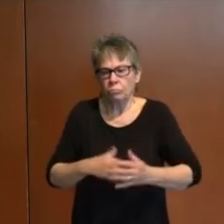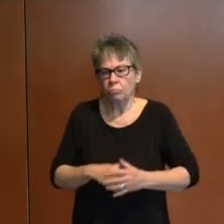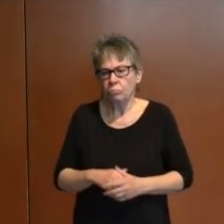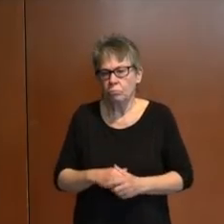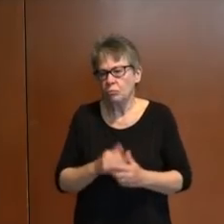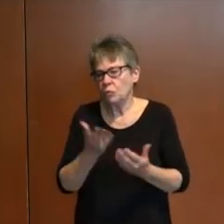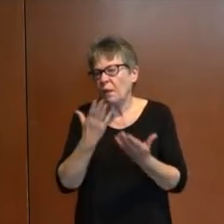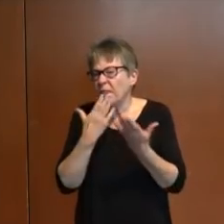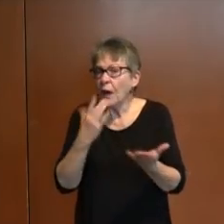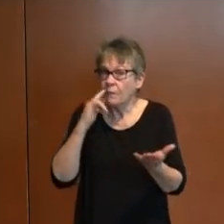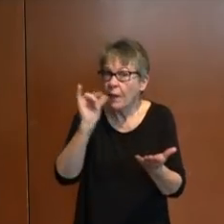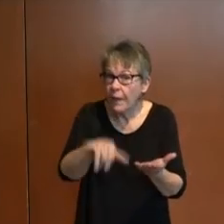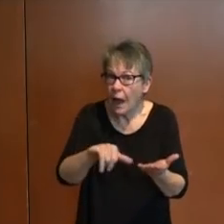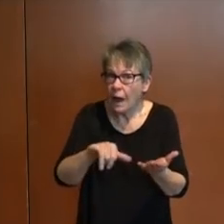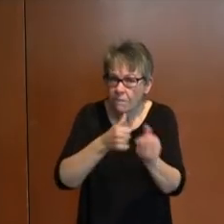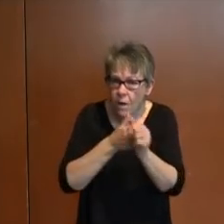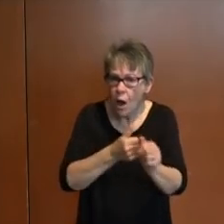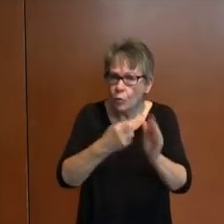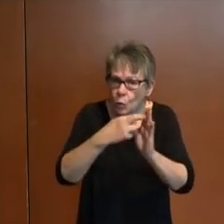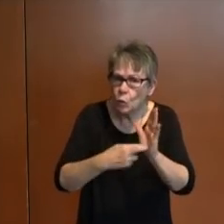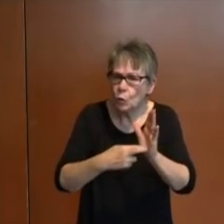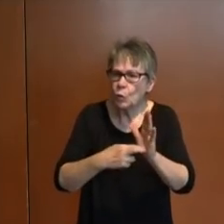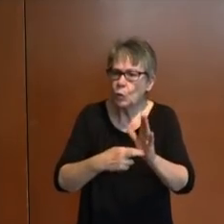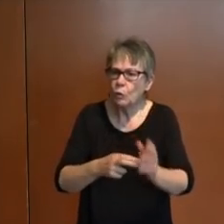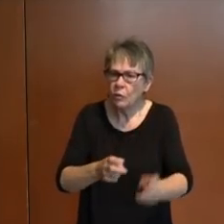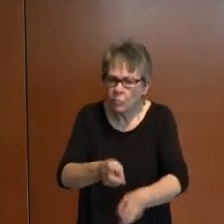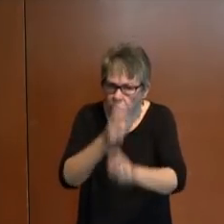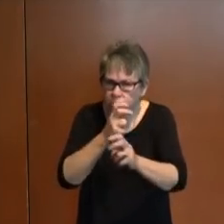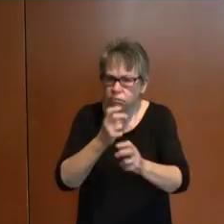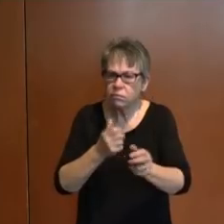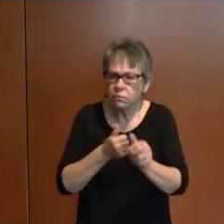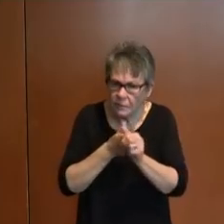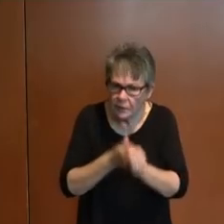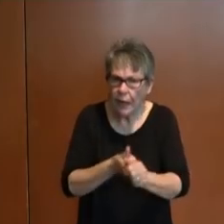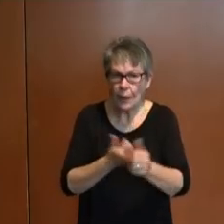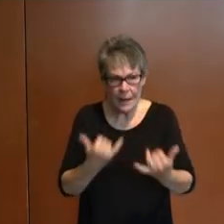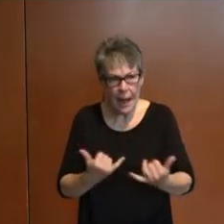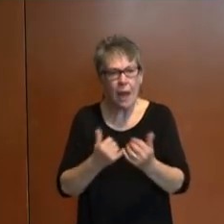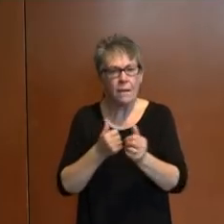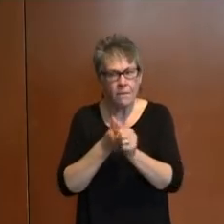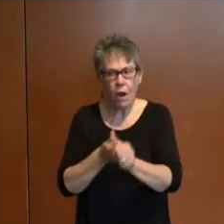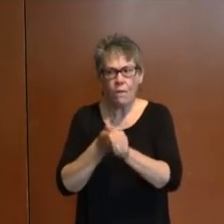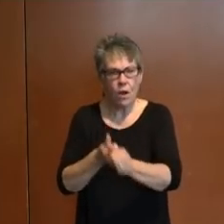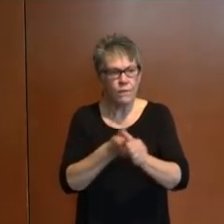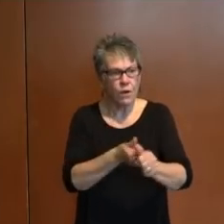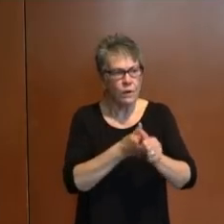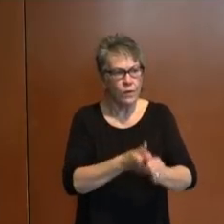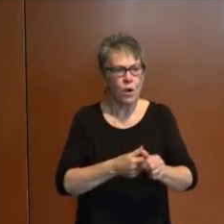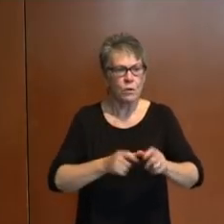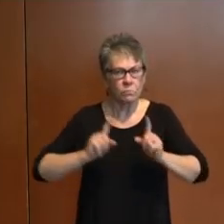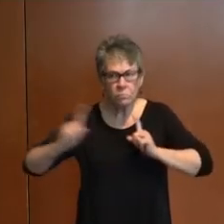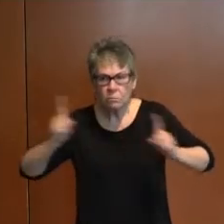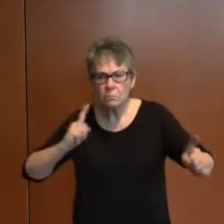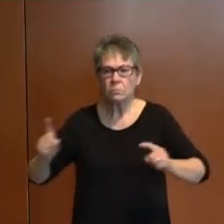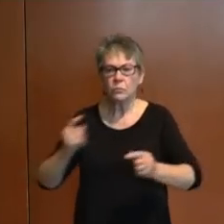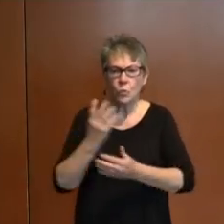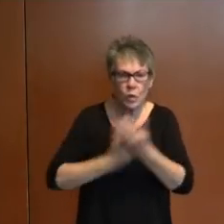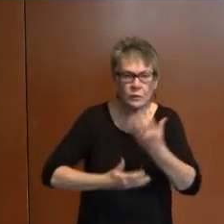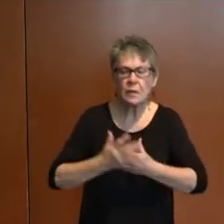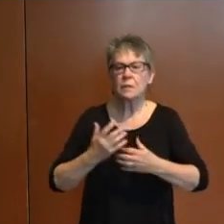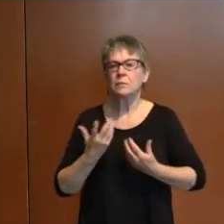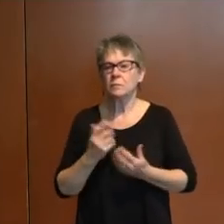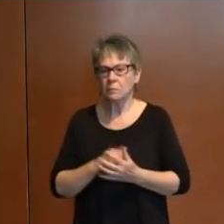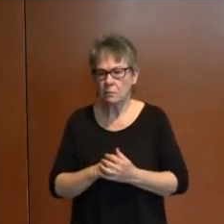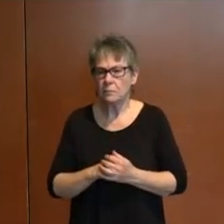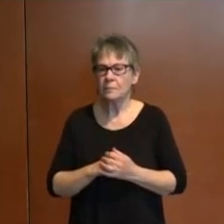2 weeks ago. But the key is it's got to stay this way for a whole number of weeks. I want to